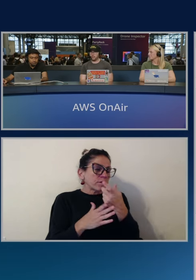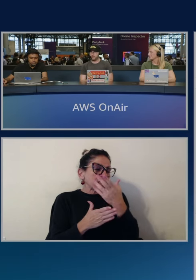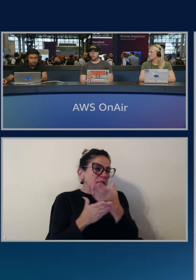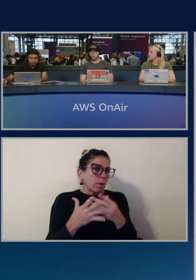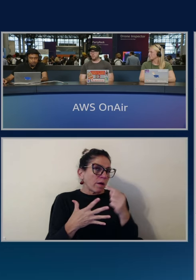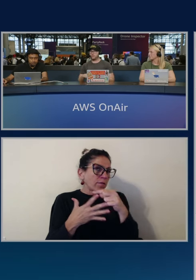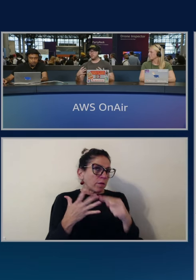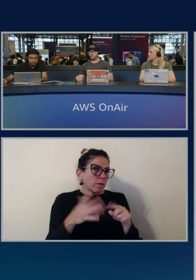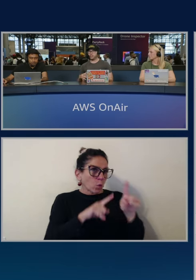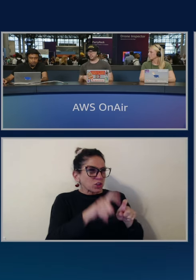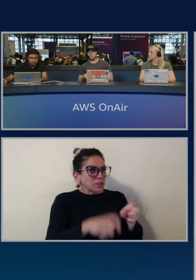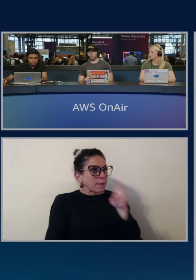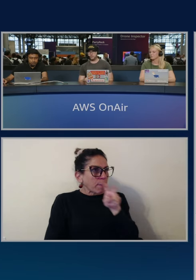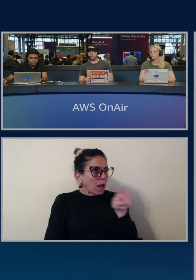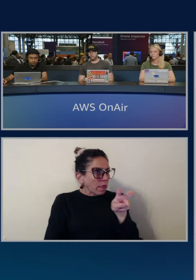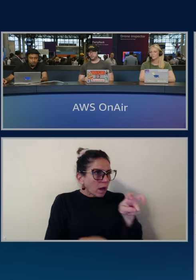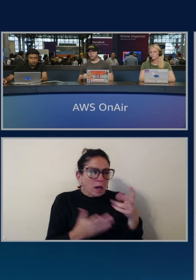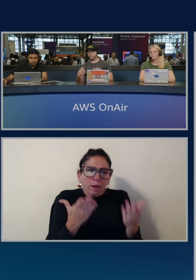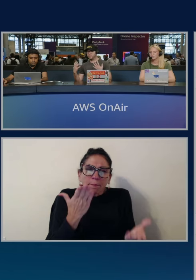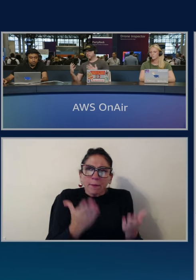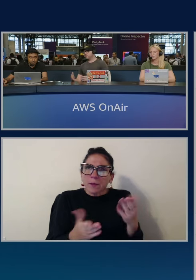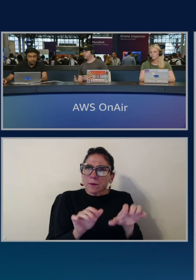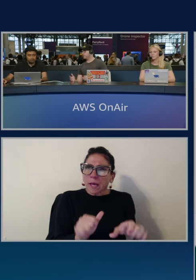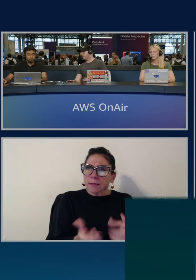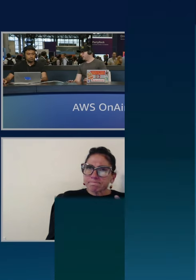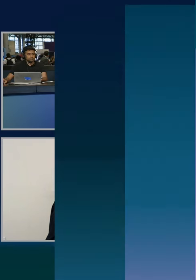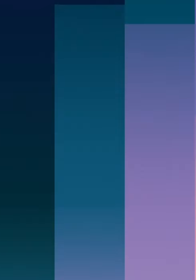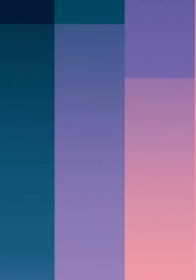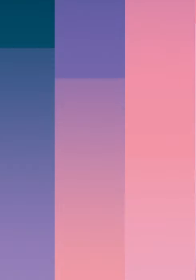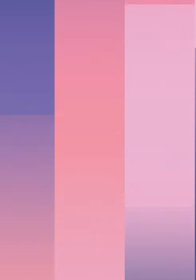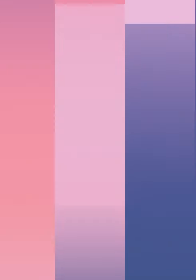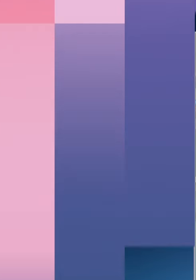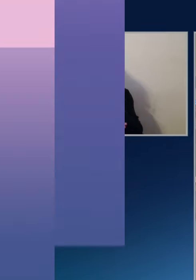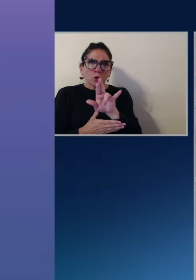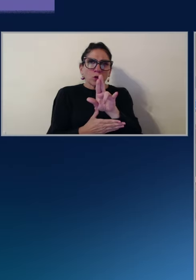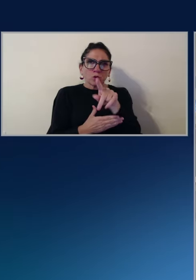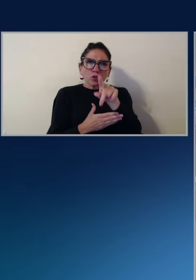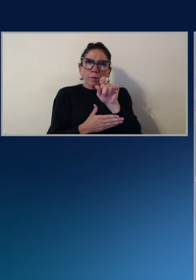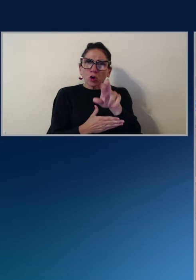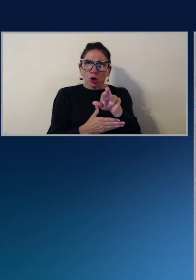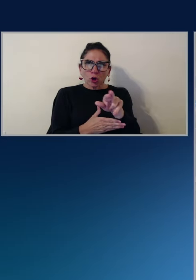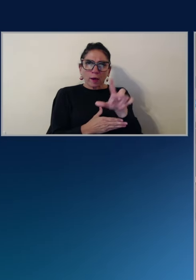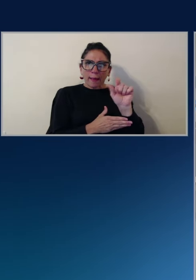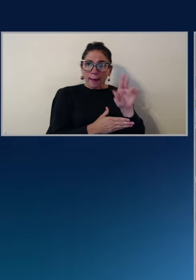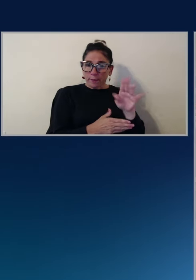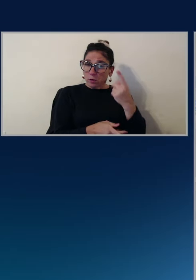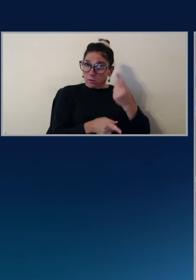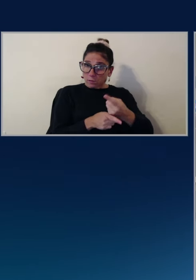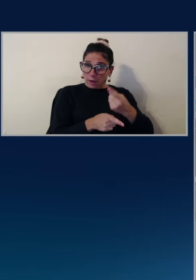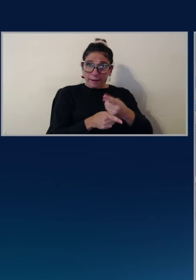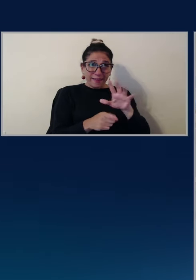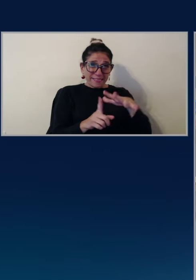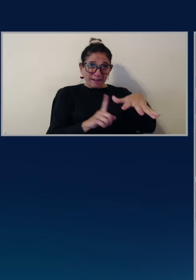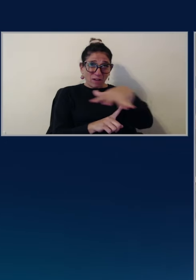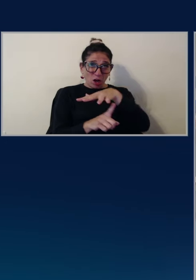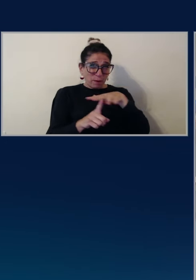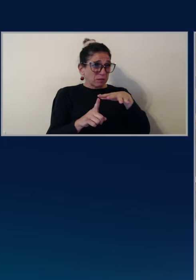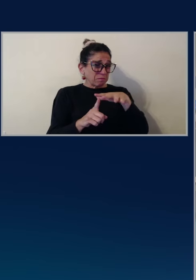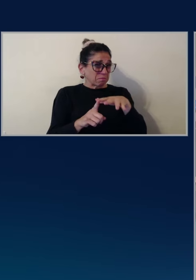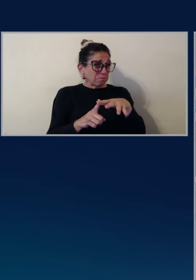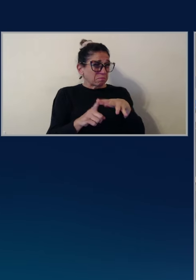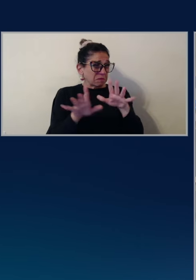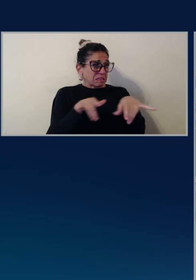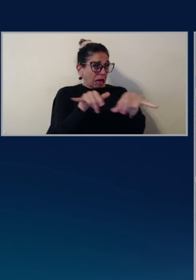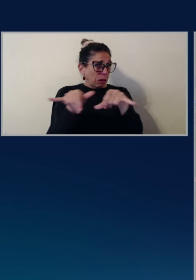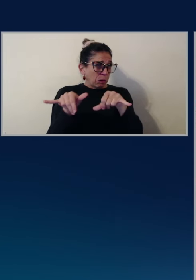this Python? Maybe we could talk a little bit. So JupyterLab, right? Yeah. This is an environment pretty standard for a lot